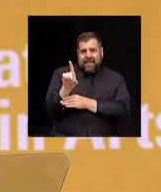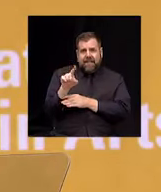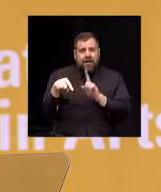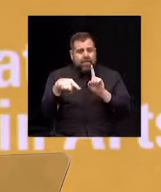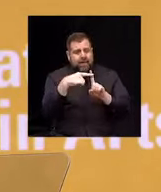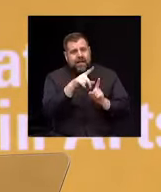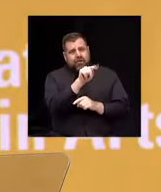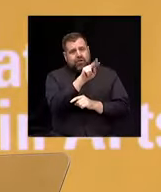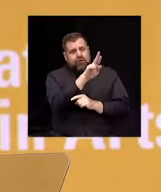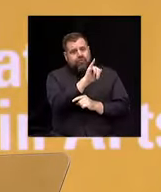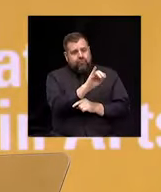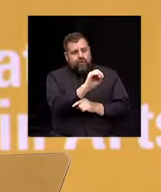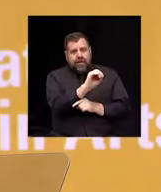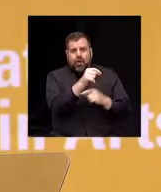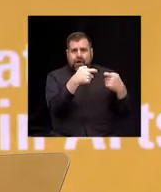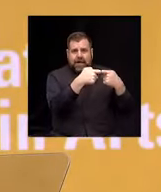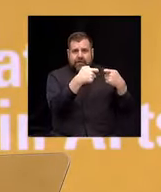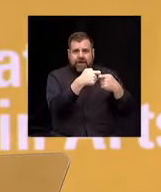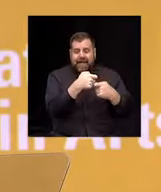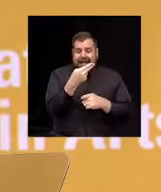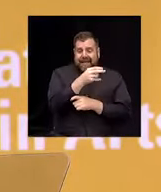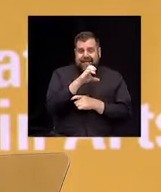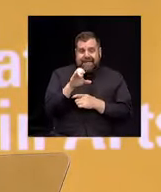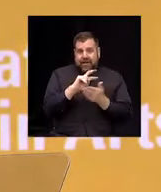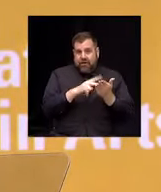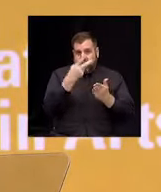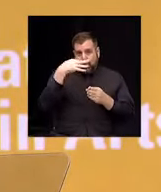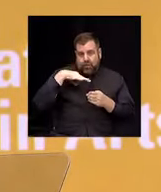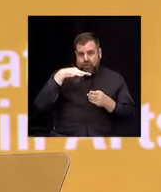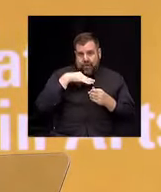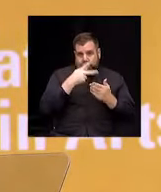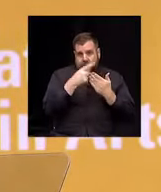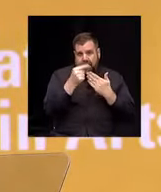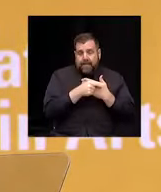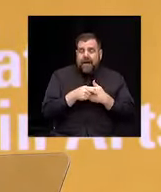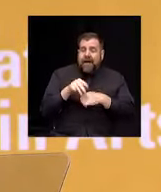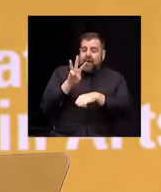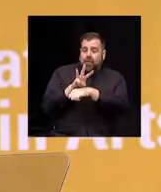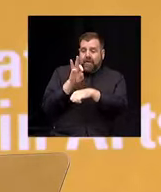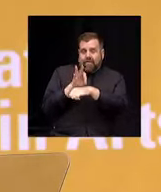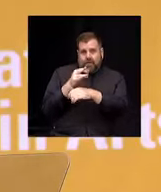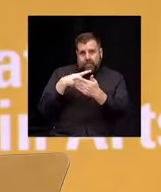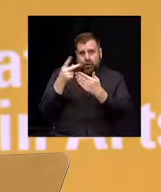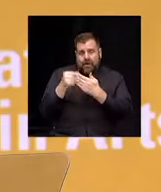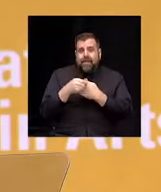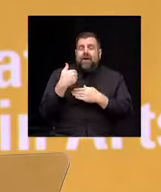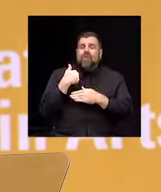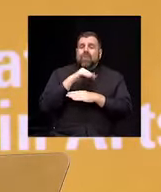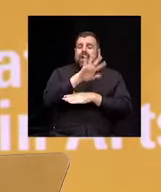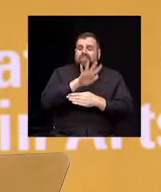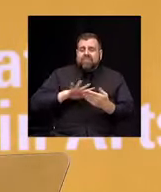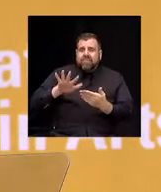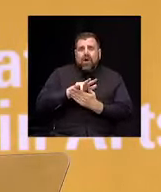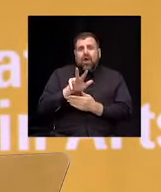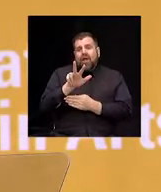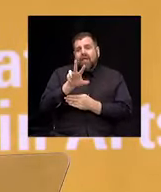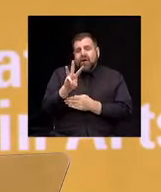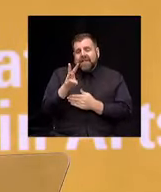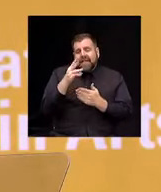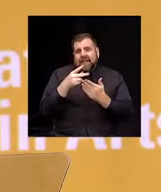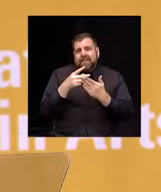Electric, HCC Dual Credit Program, and workforce personnel, have 36 students graduating with their Level